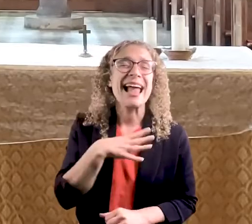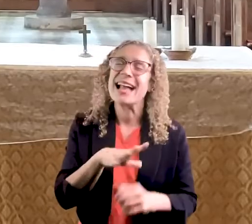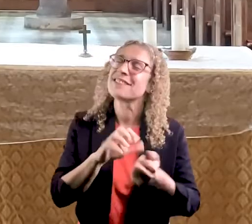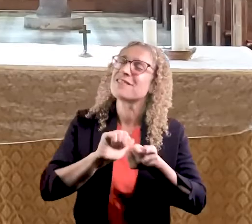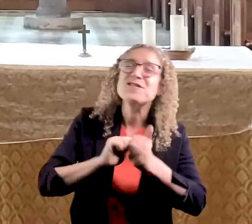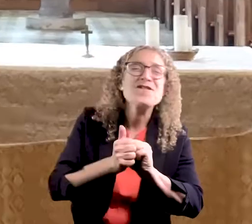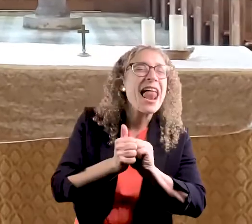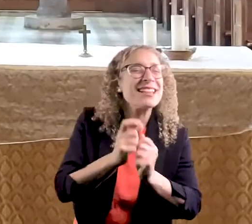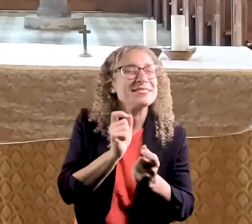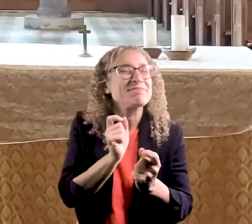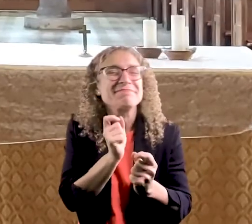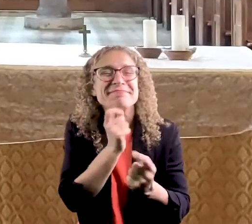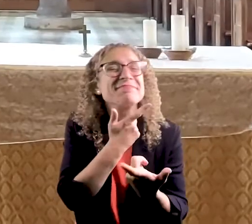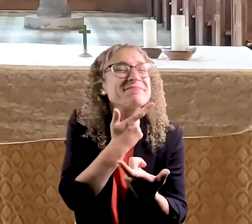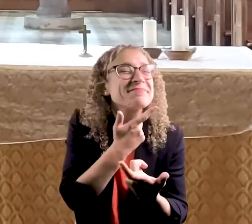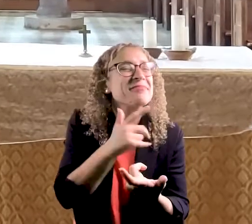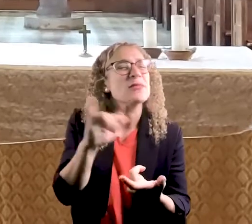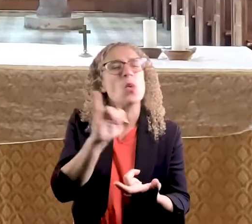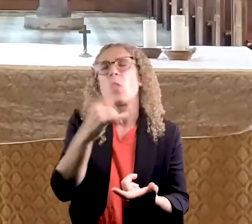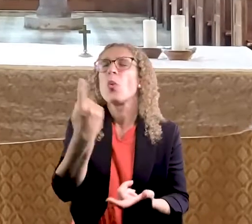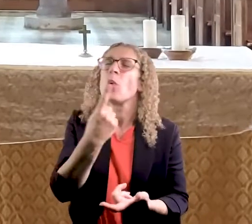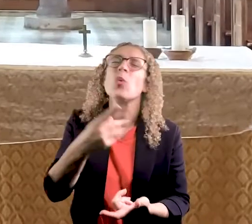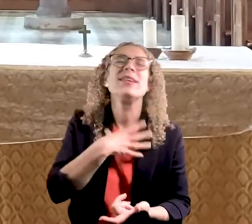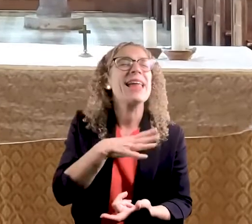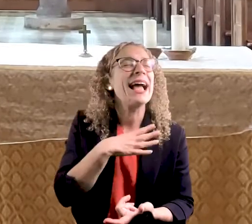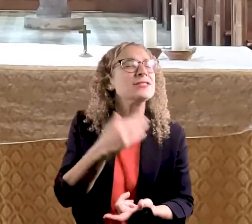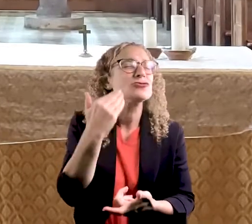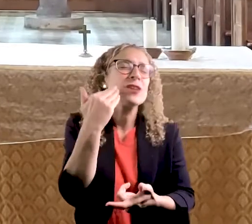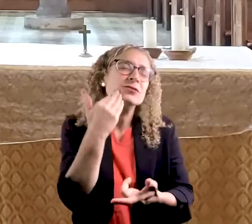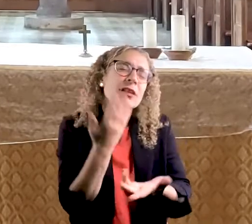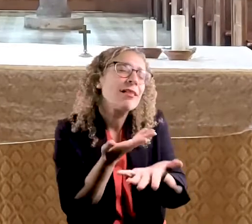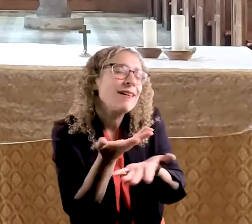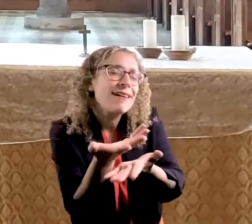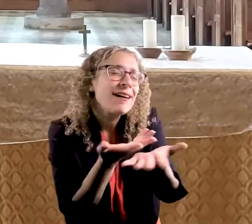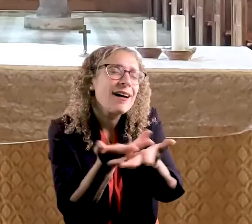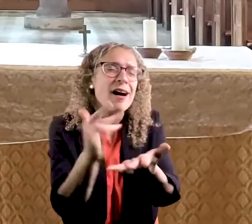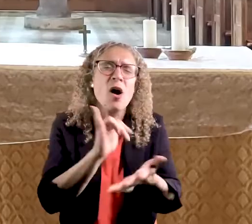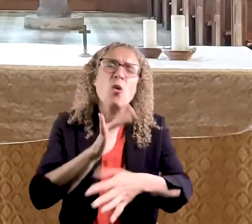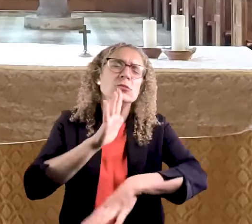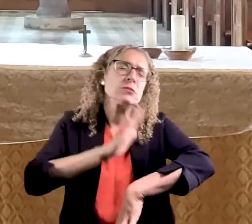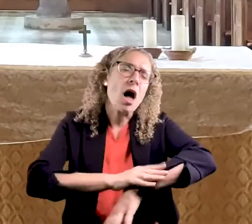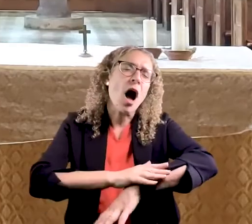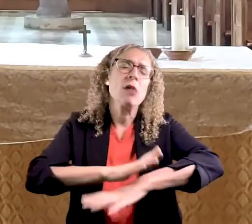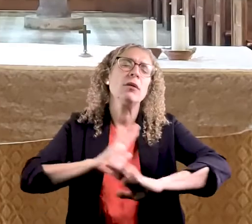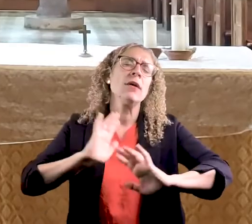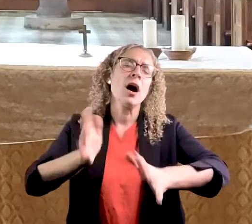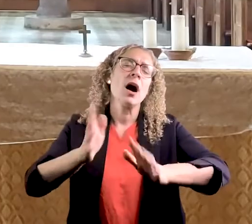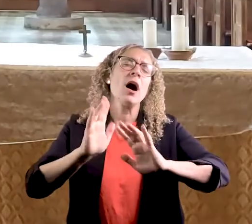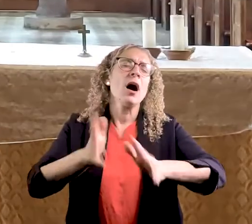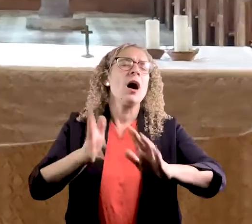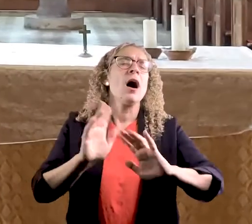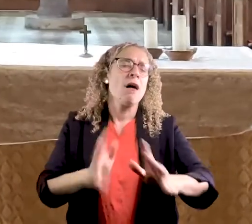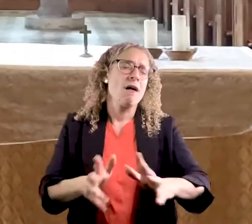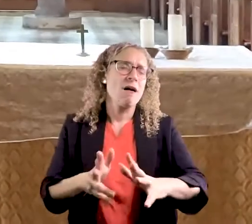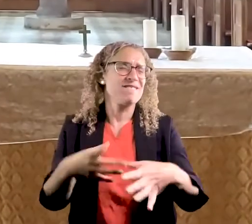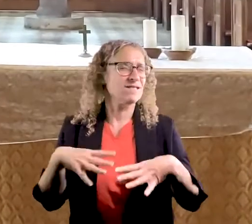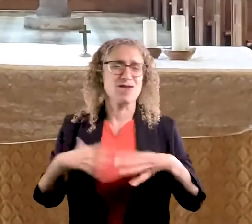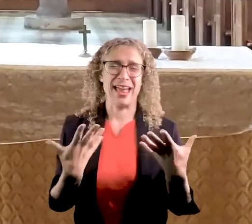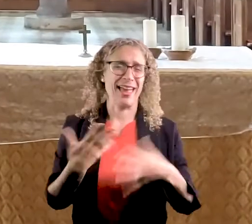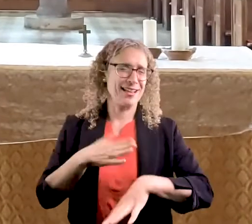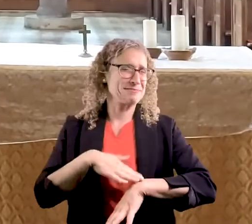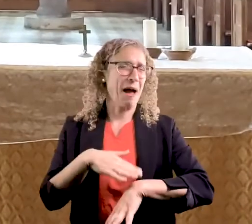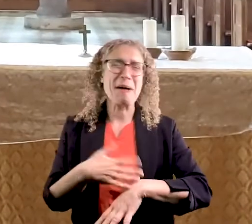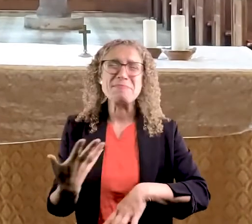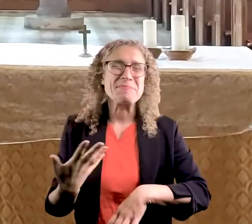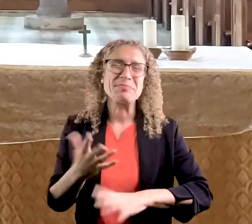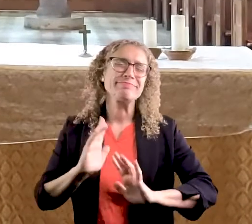Those who need a friendly face, a gentle word, a little time freely given.